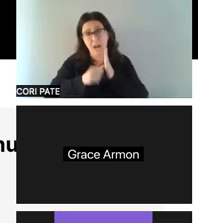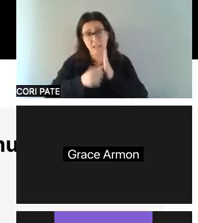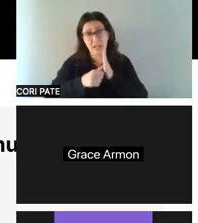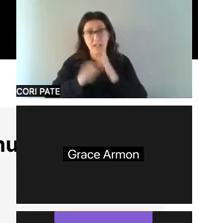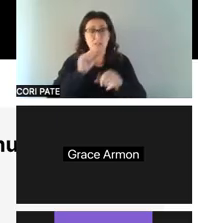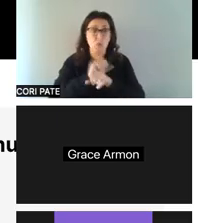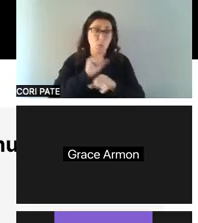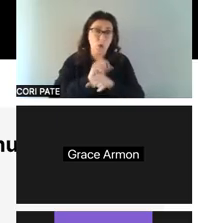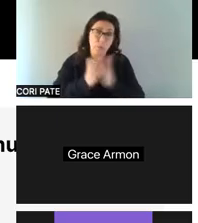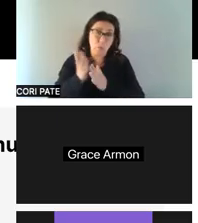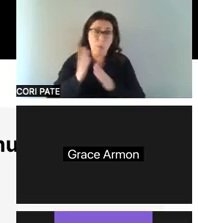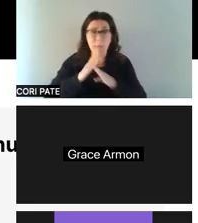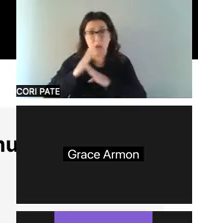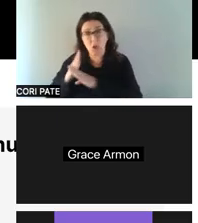Okay.